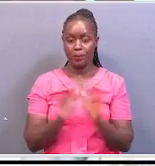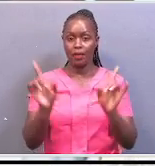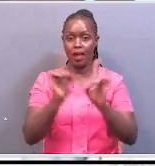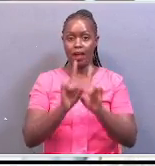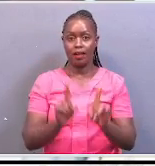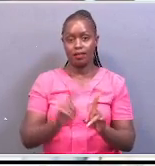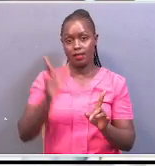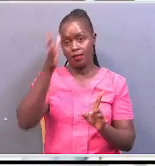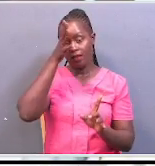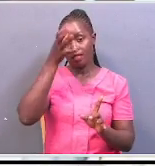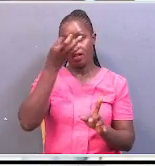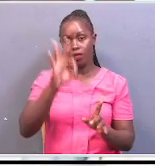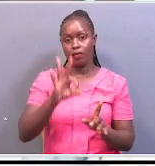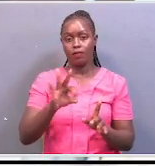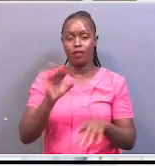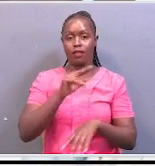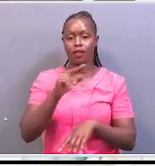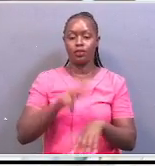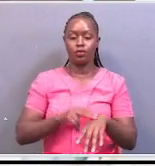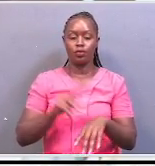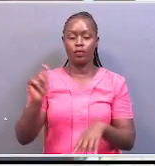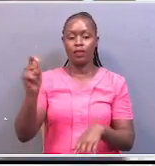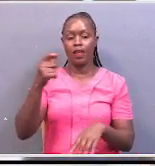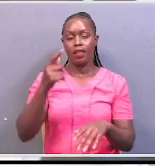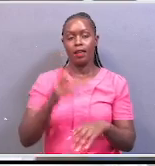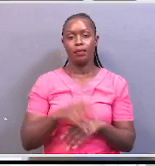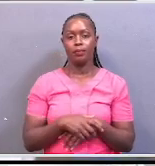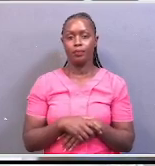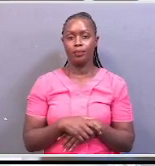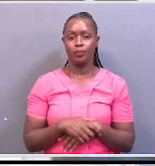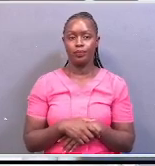father of the nation of Kenya.